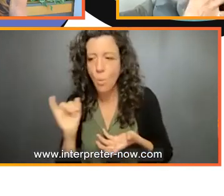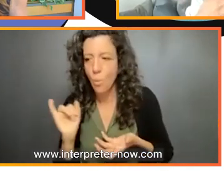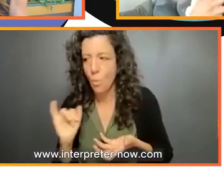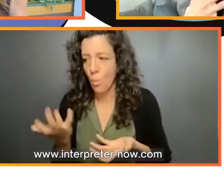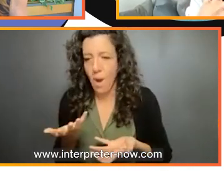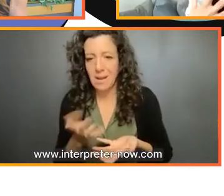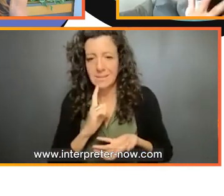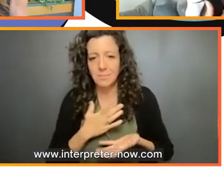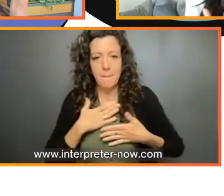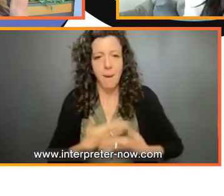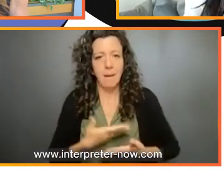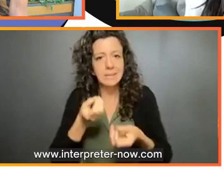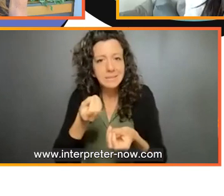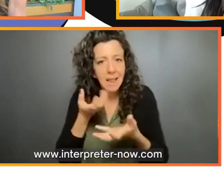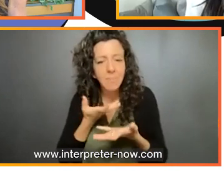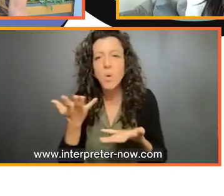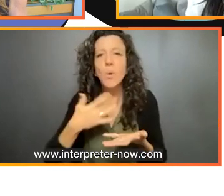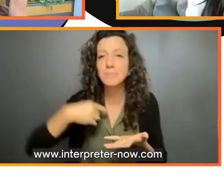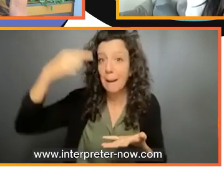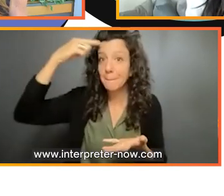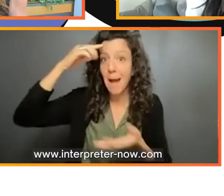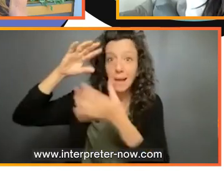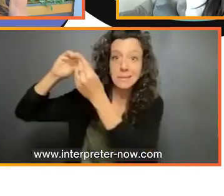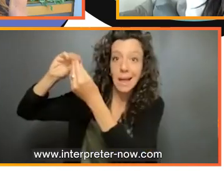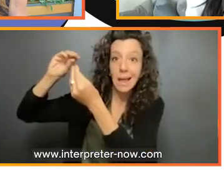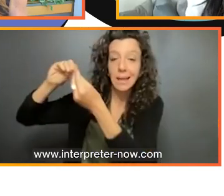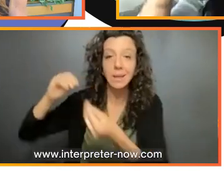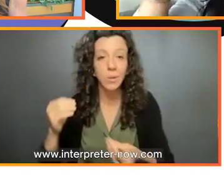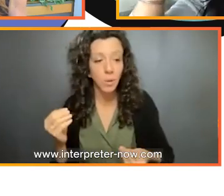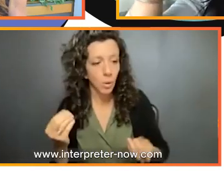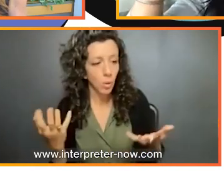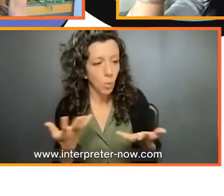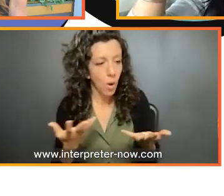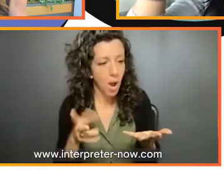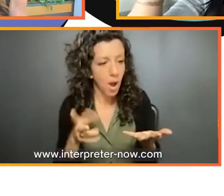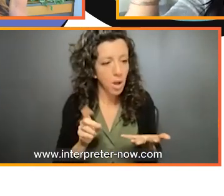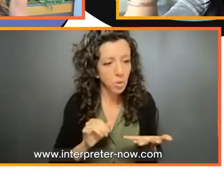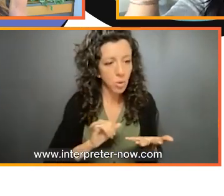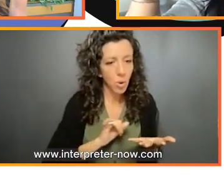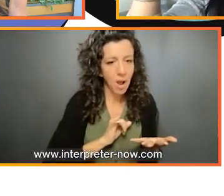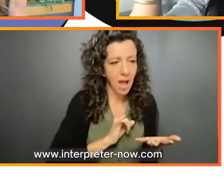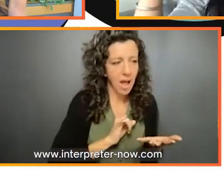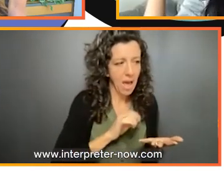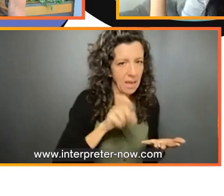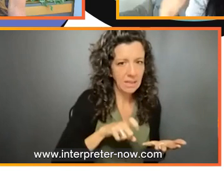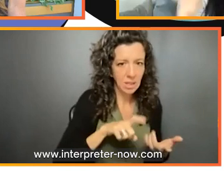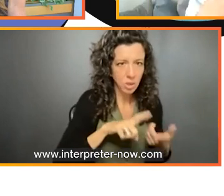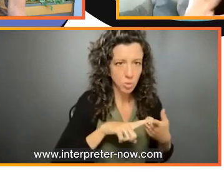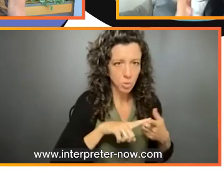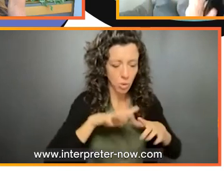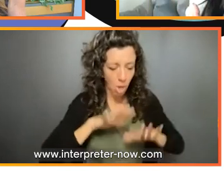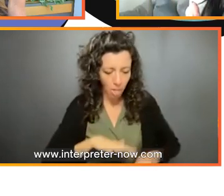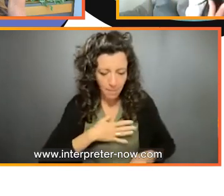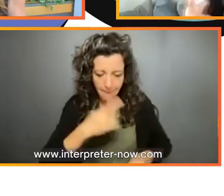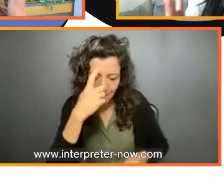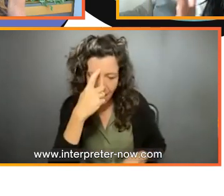is my body sensing right now? What's my body telling me? What's in my mind? What's my mind telling me?